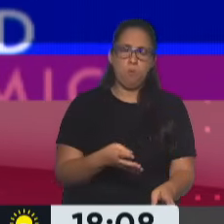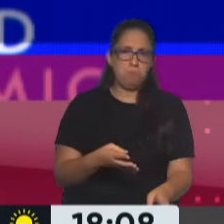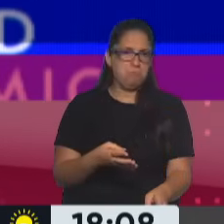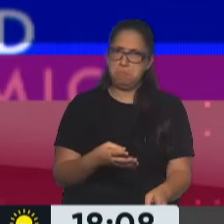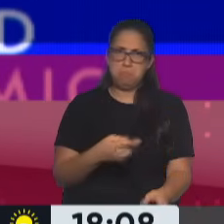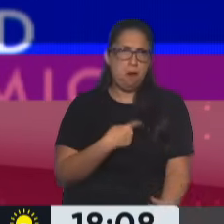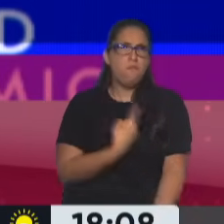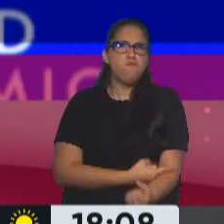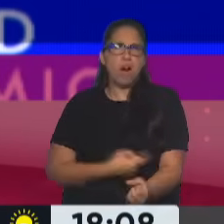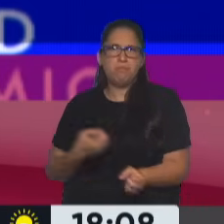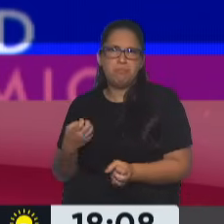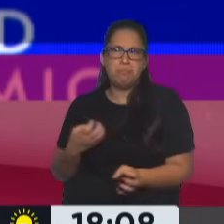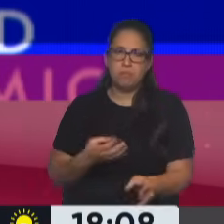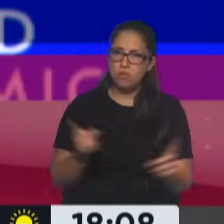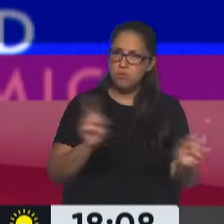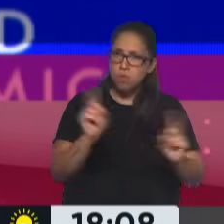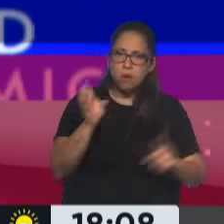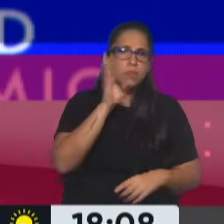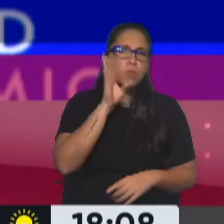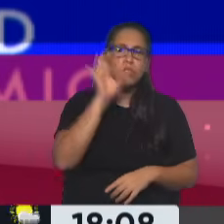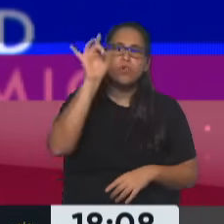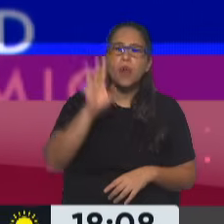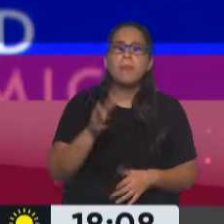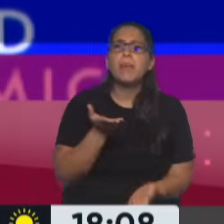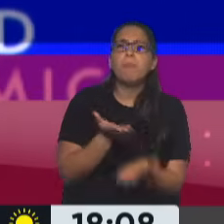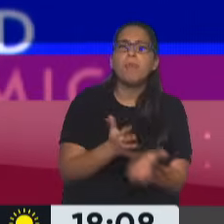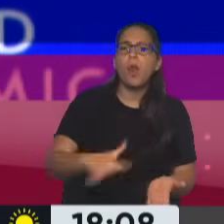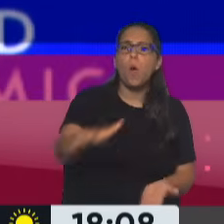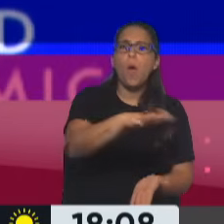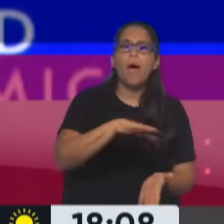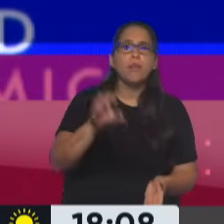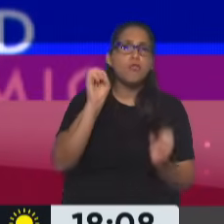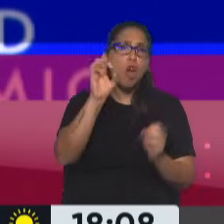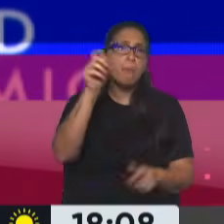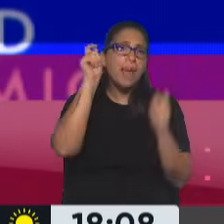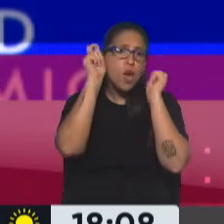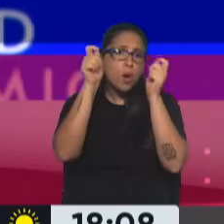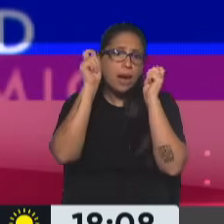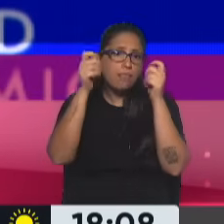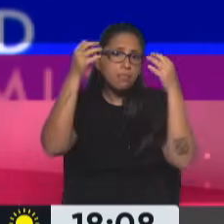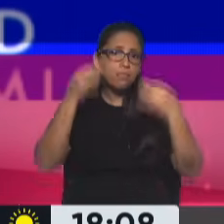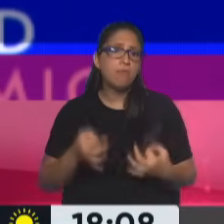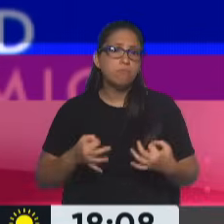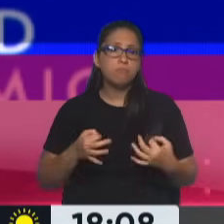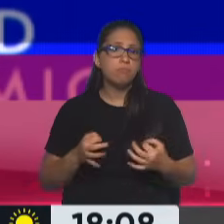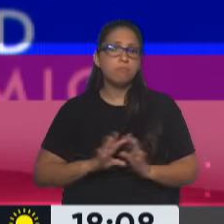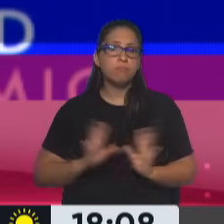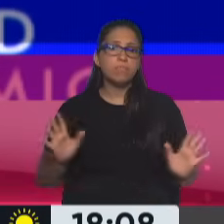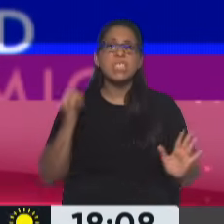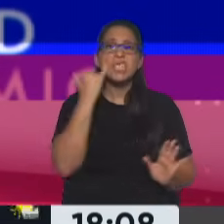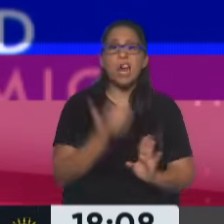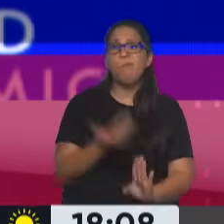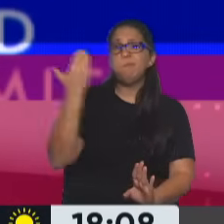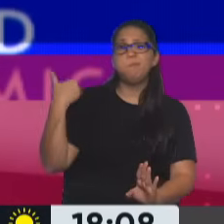won't use force. All the United States is asking for is a place called Greenland, where we already had